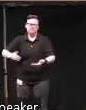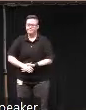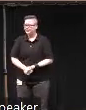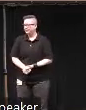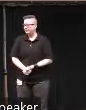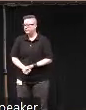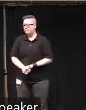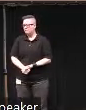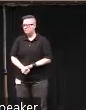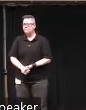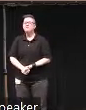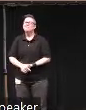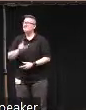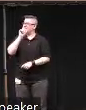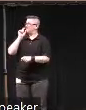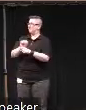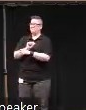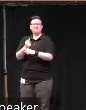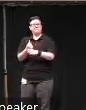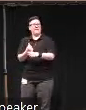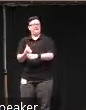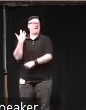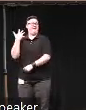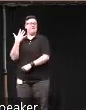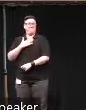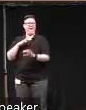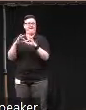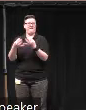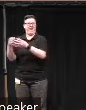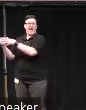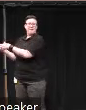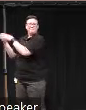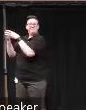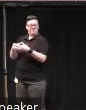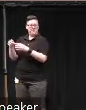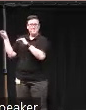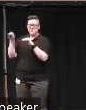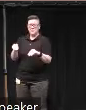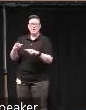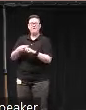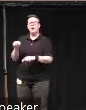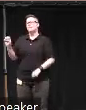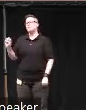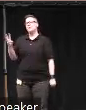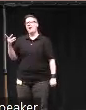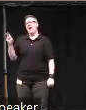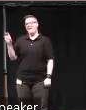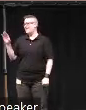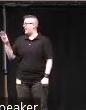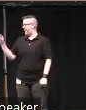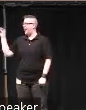It was about 5 years ago when my family moved from New Haven, Connecticut to